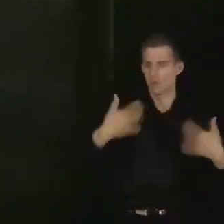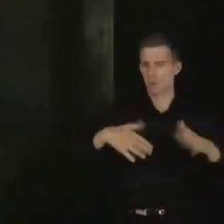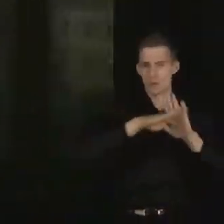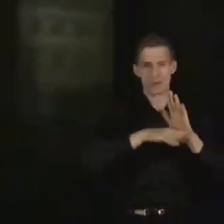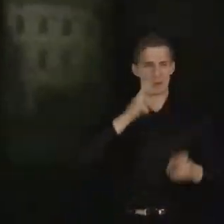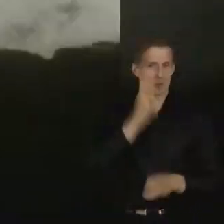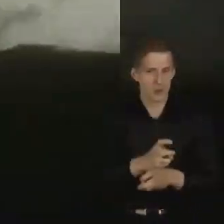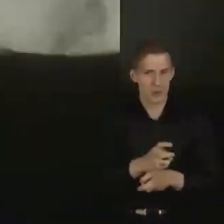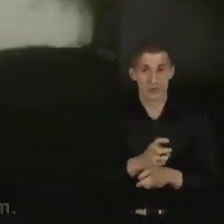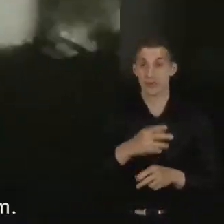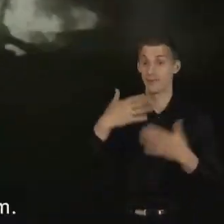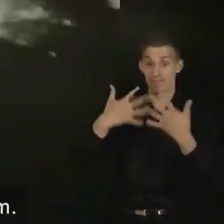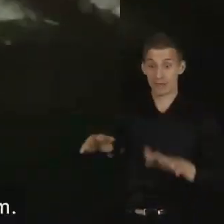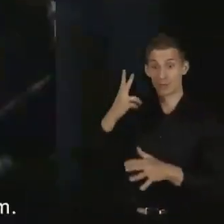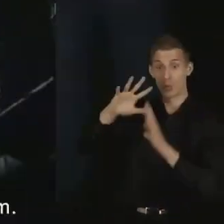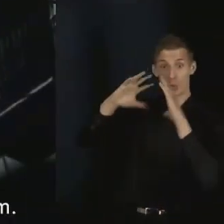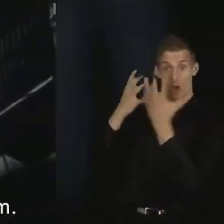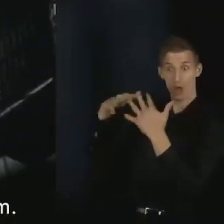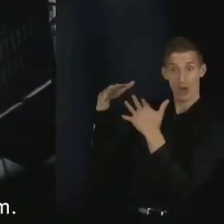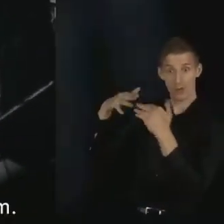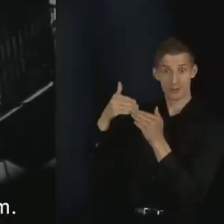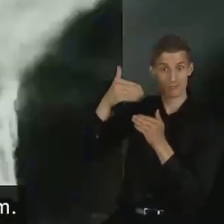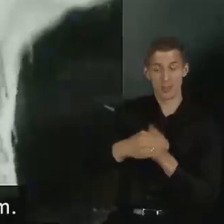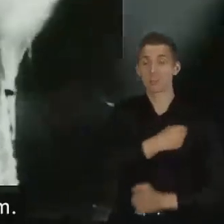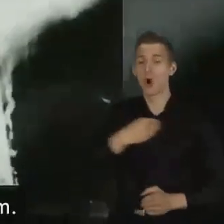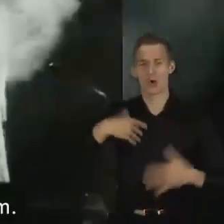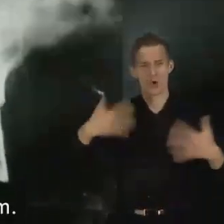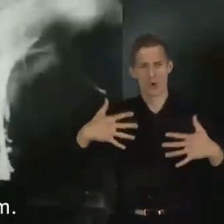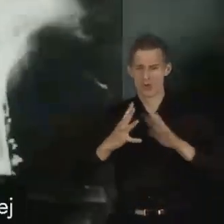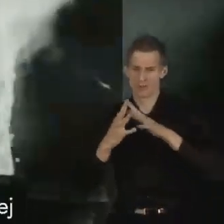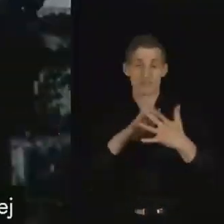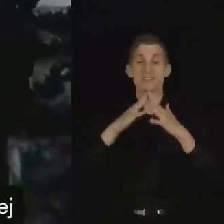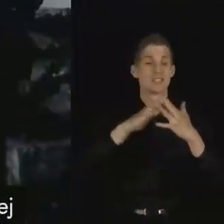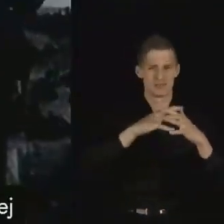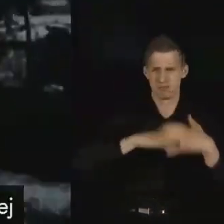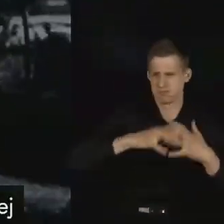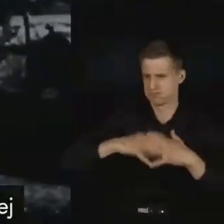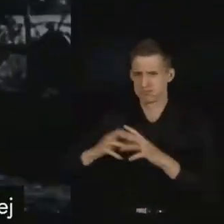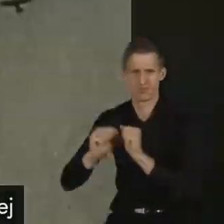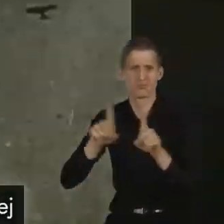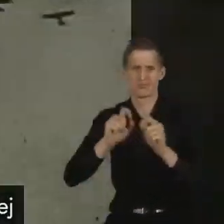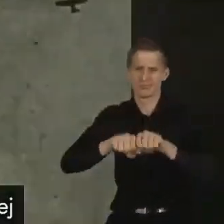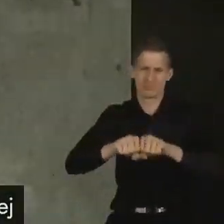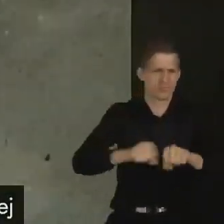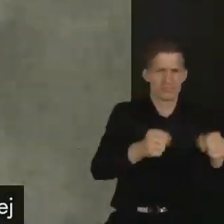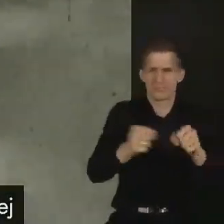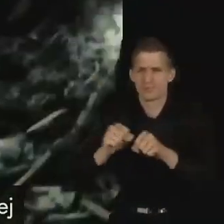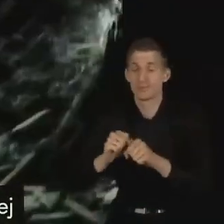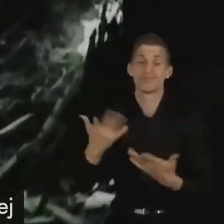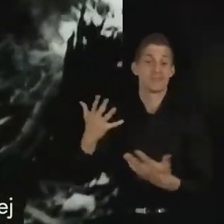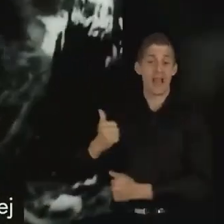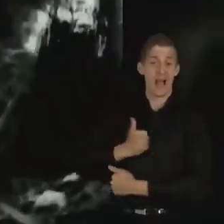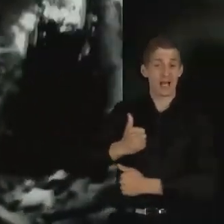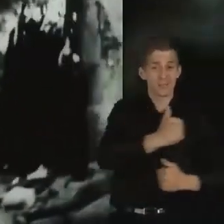After the Second World War, Poland was an almost completely ruined state as a result of the operations of the German and